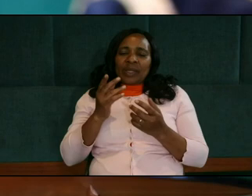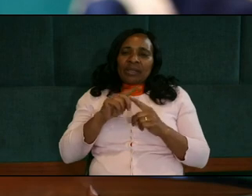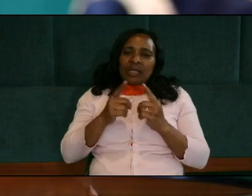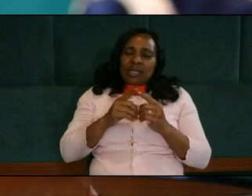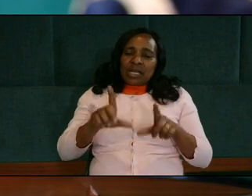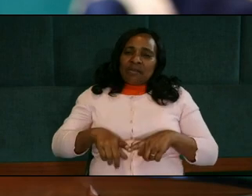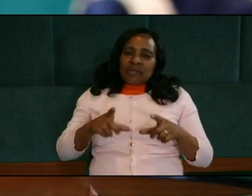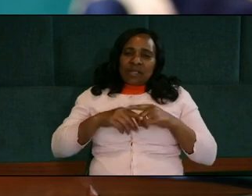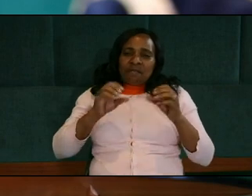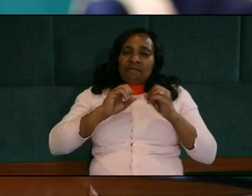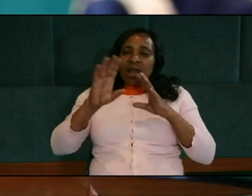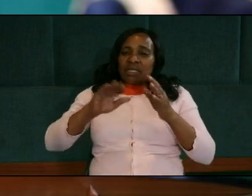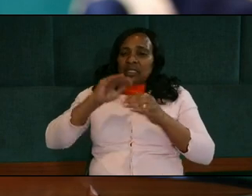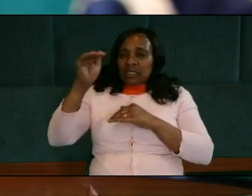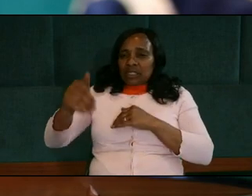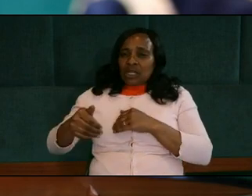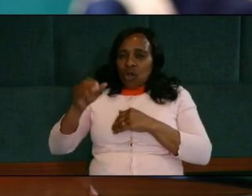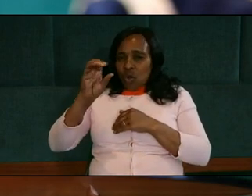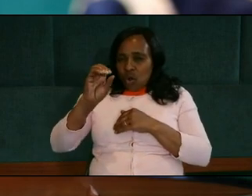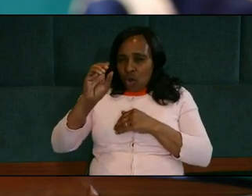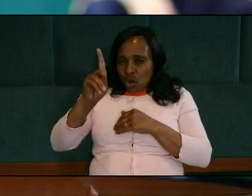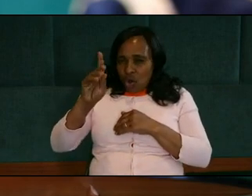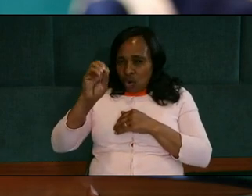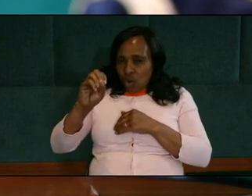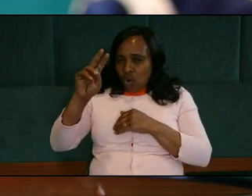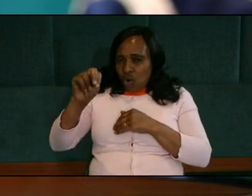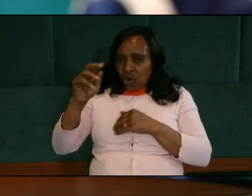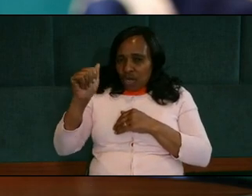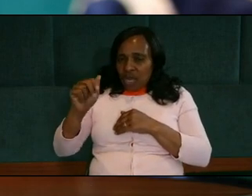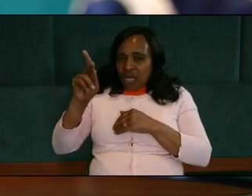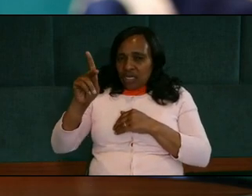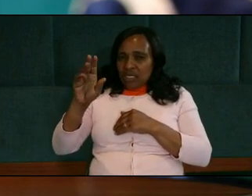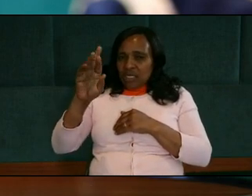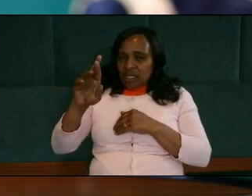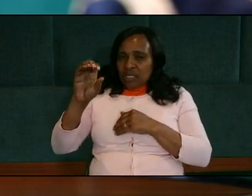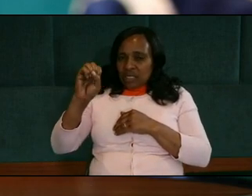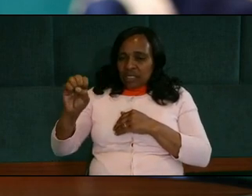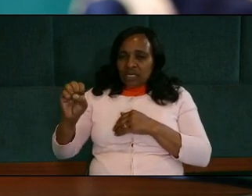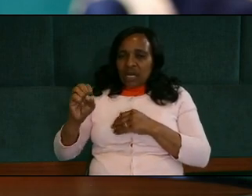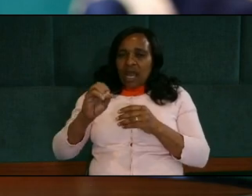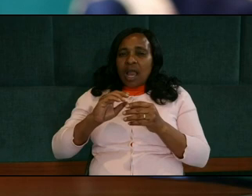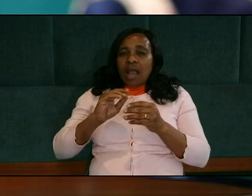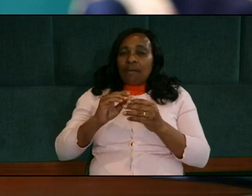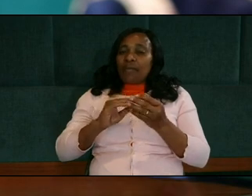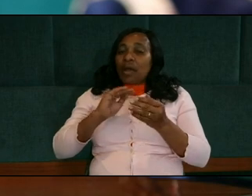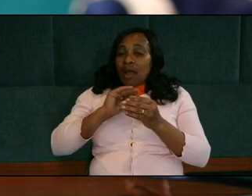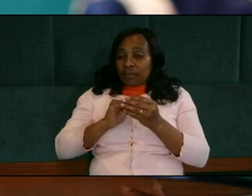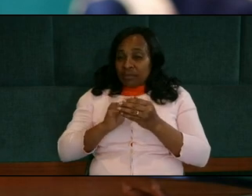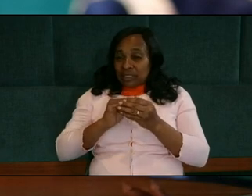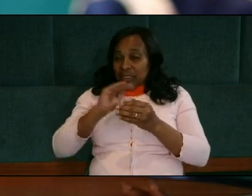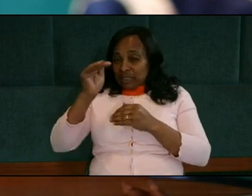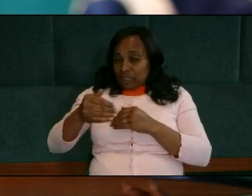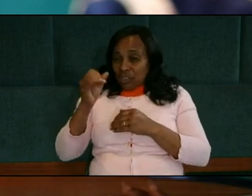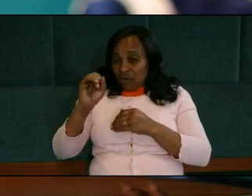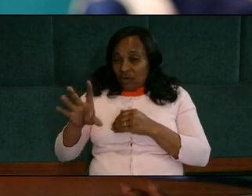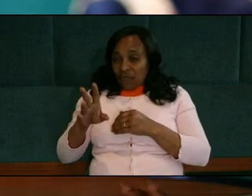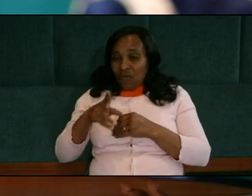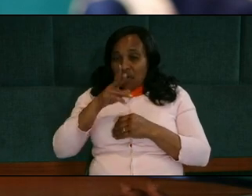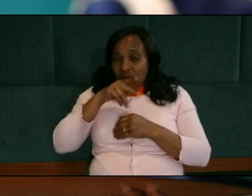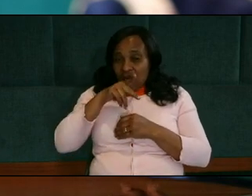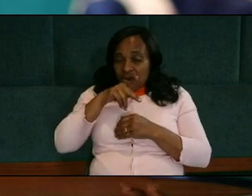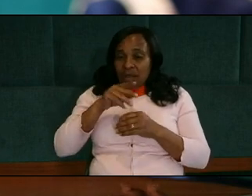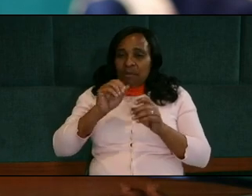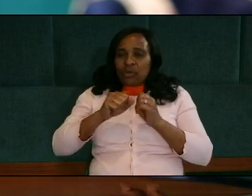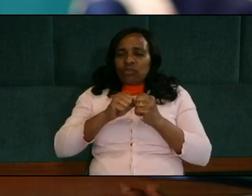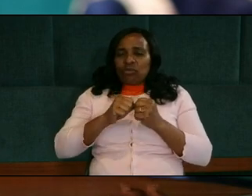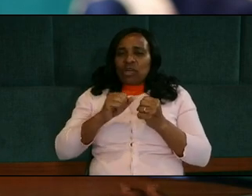far away in the big city of Conakry, the capital of Guinea. Auntie had an idea. "Let me take the child to the